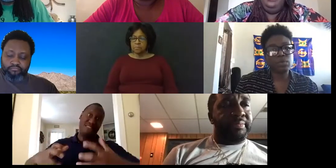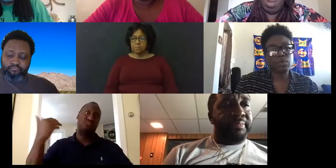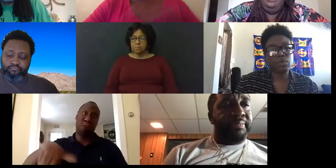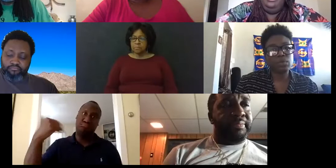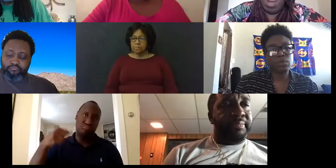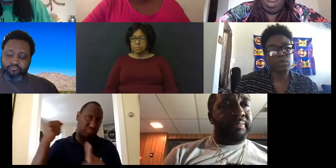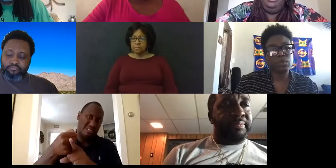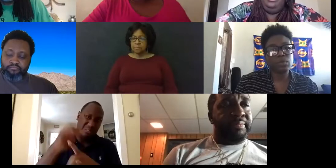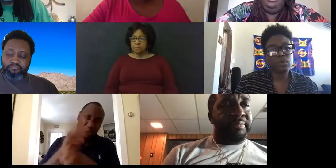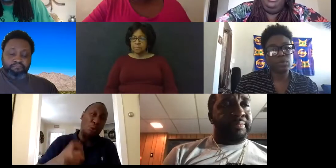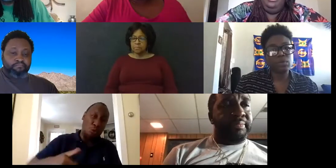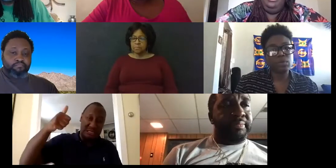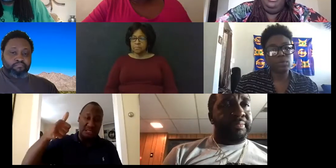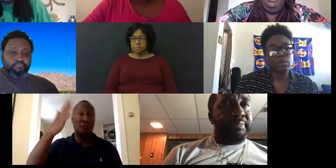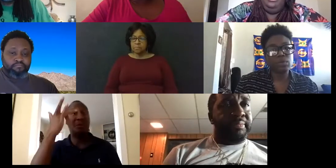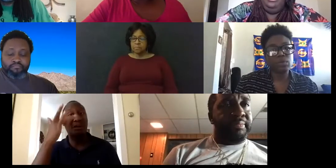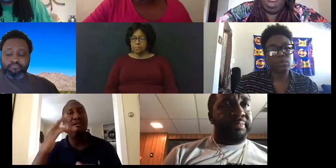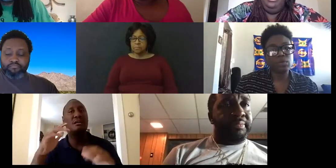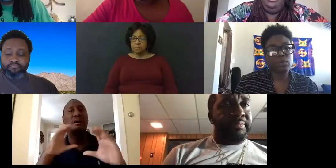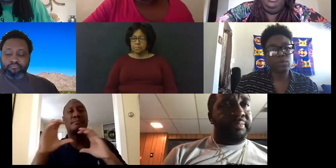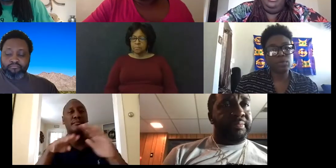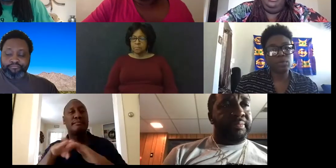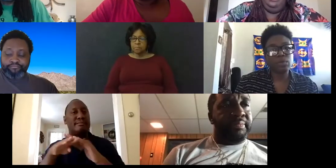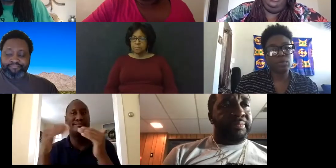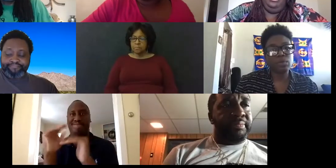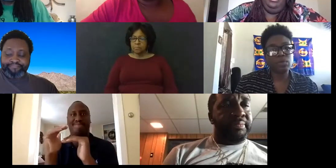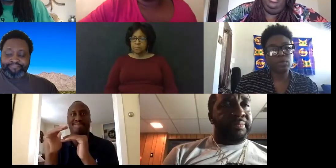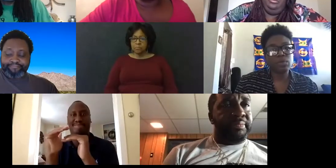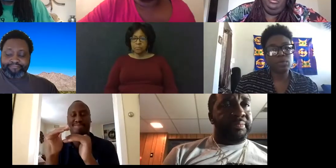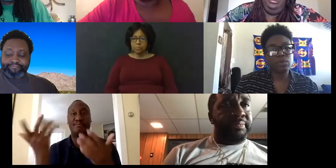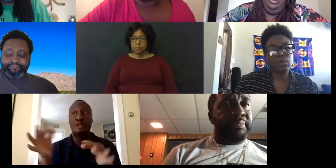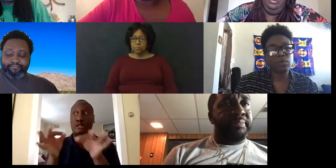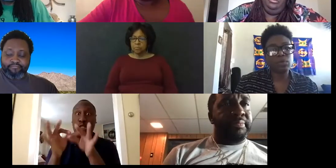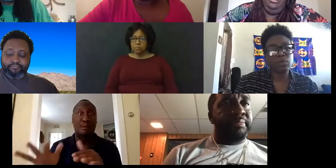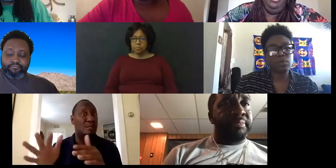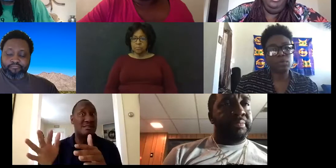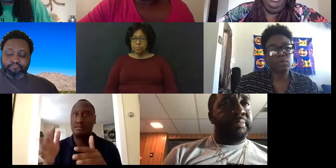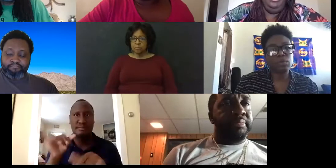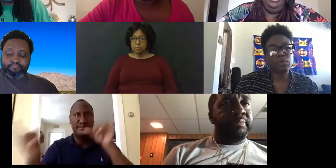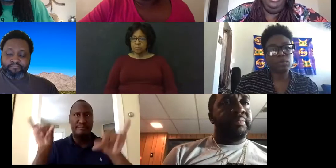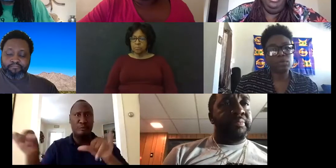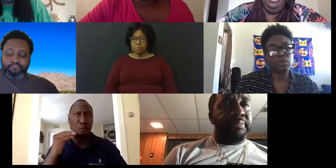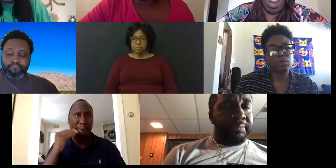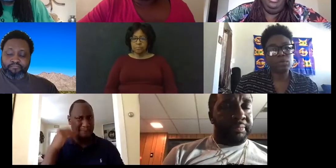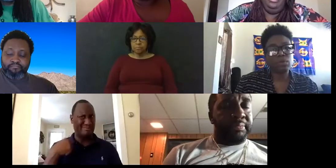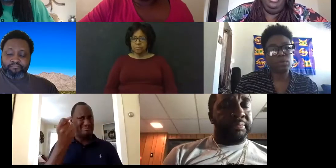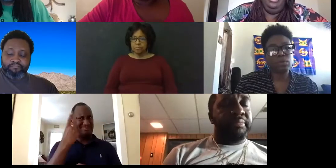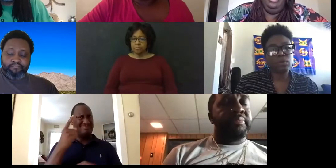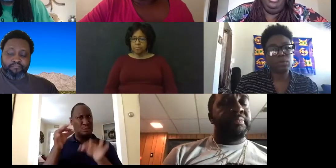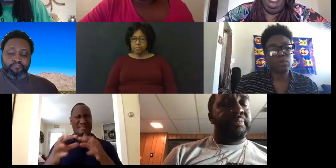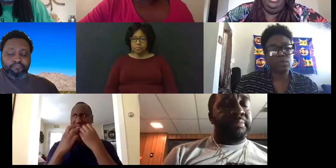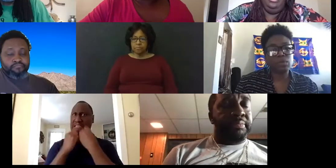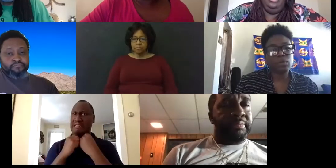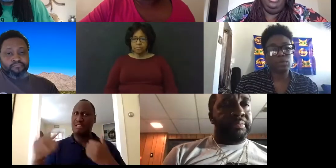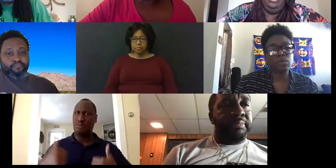because that deaf community with that disability, our access to information is limited. You